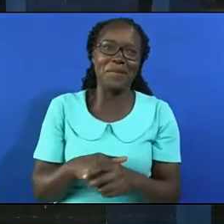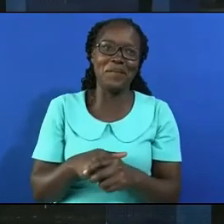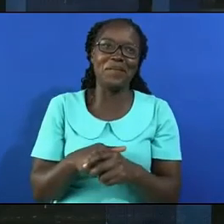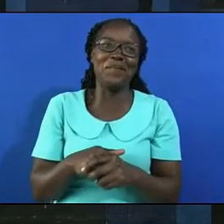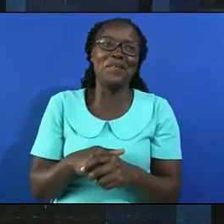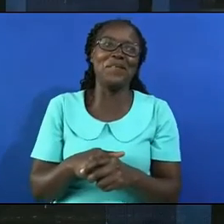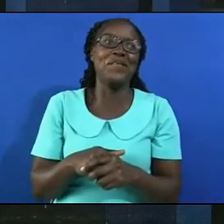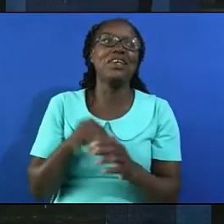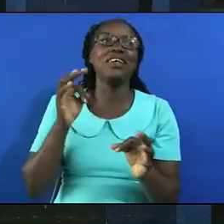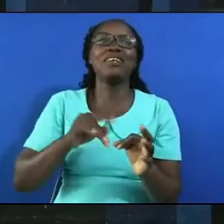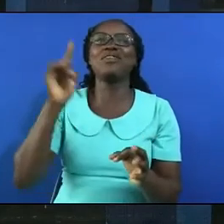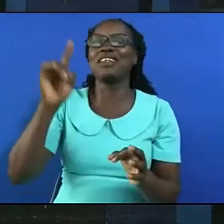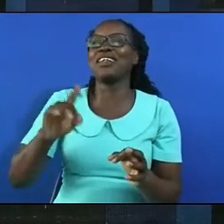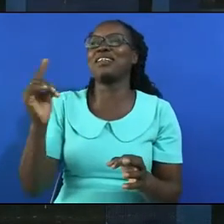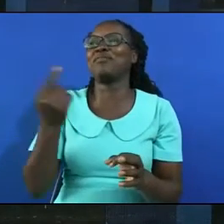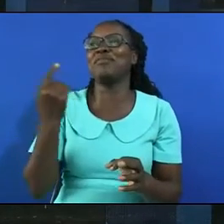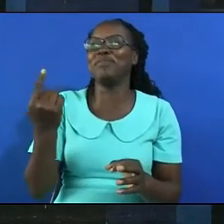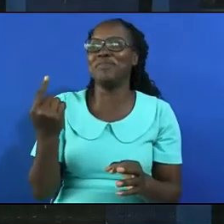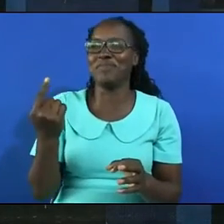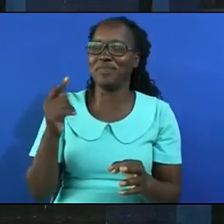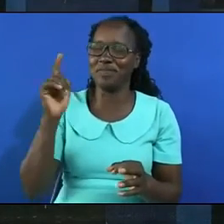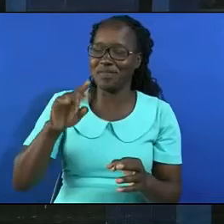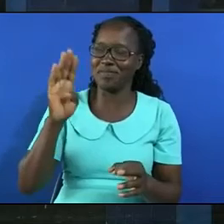If you can't be single,